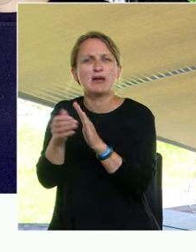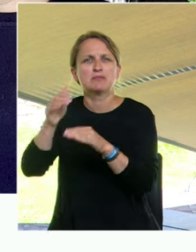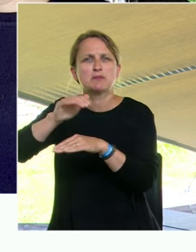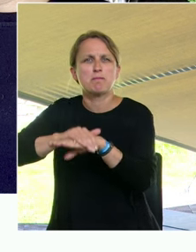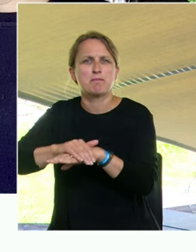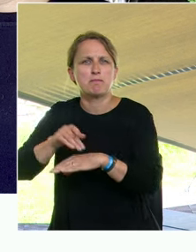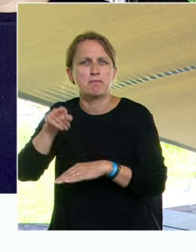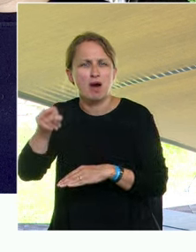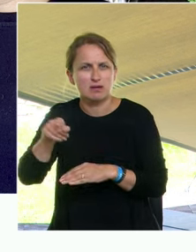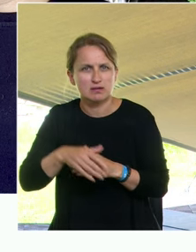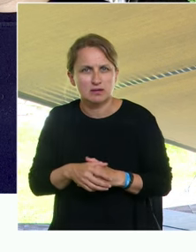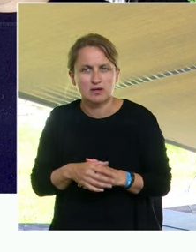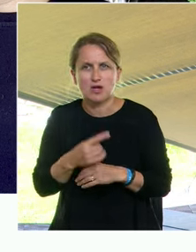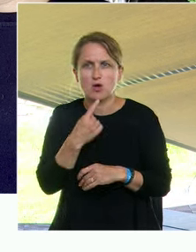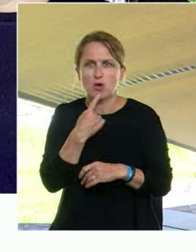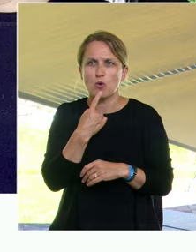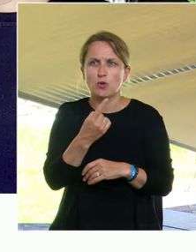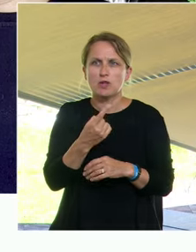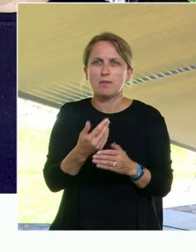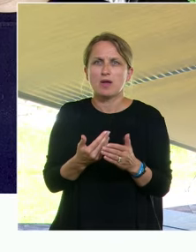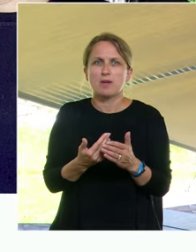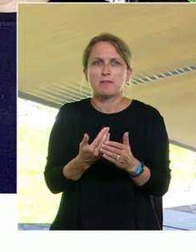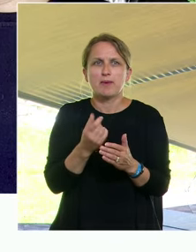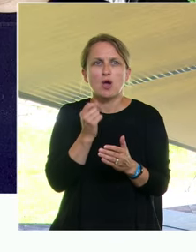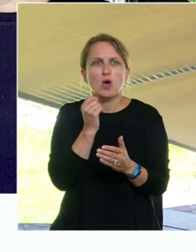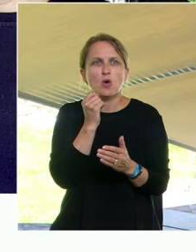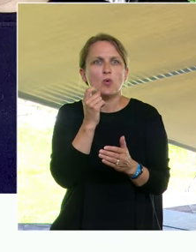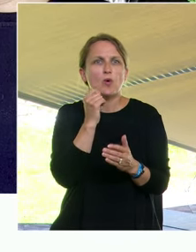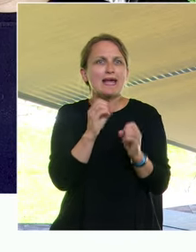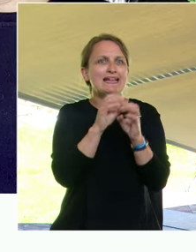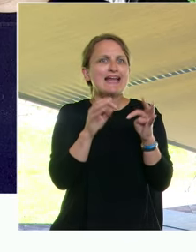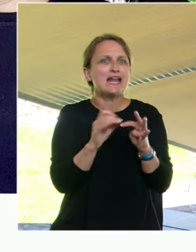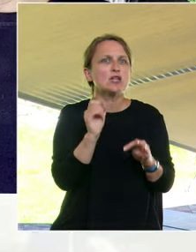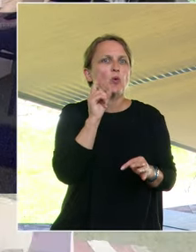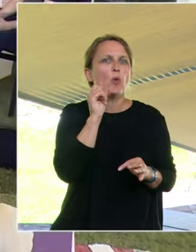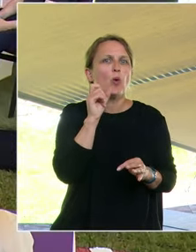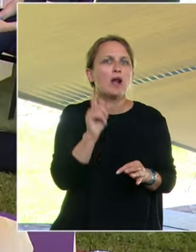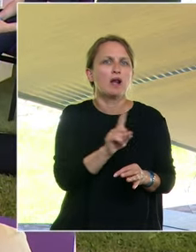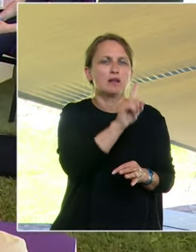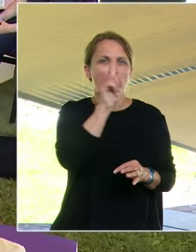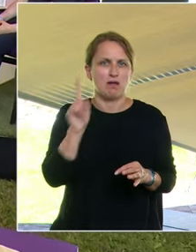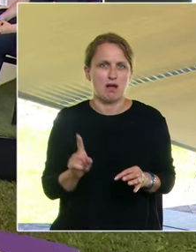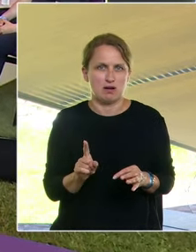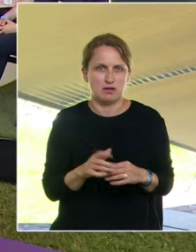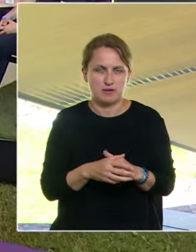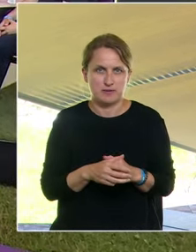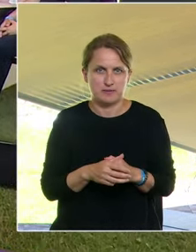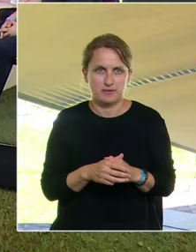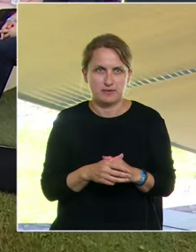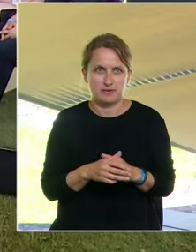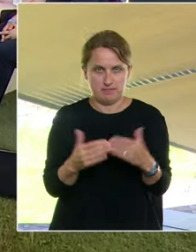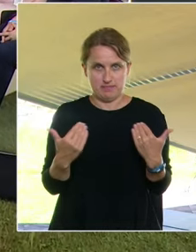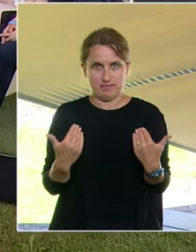on the threshold of something called kind of the golden age of the internet, where all the kind of troubles,